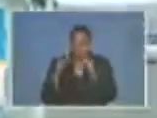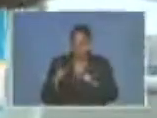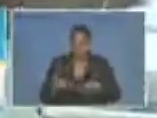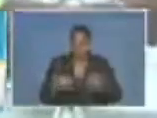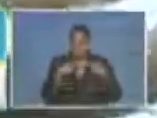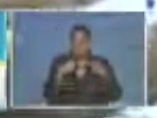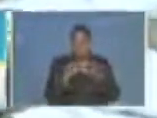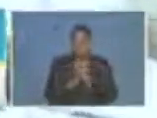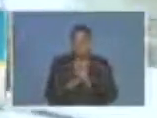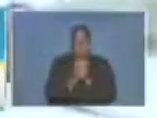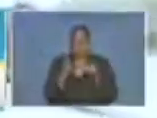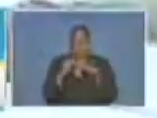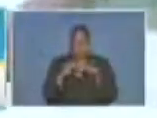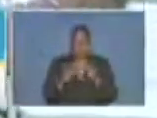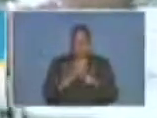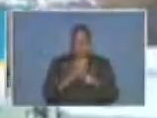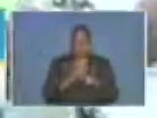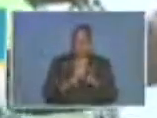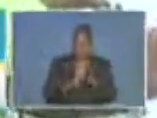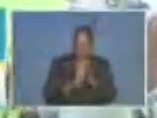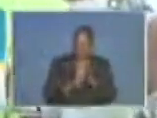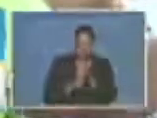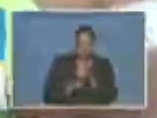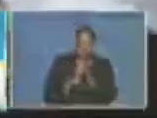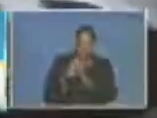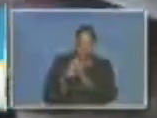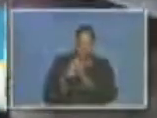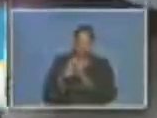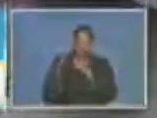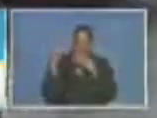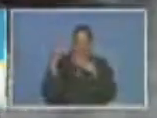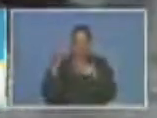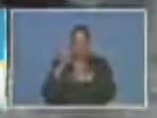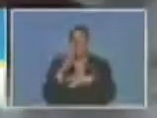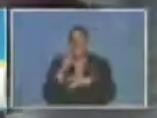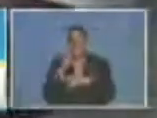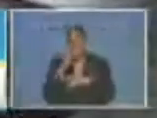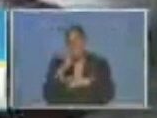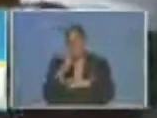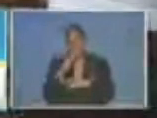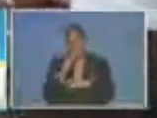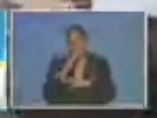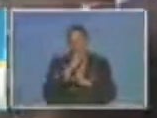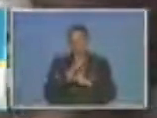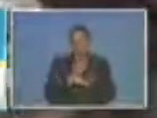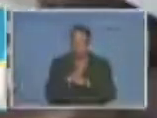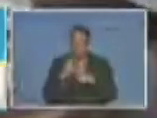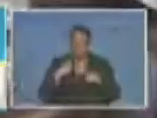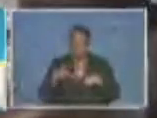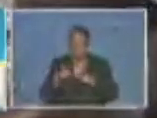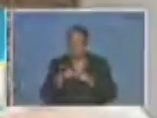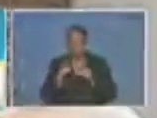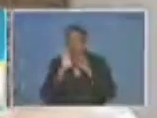give. As hunger statistics continue to soar, officials on the Bahamas Feeding Network say they plan to expand their reach to the Family Islands in the hopes of